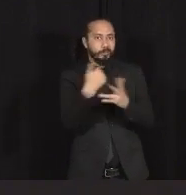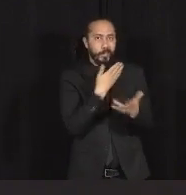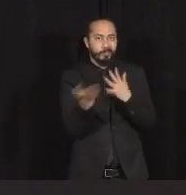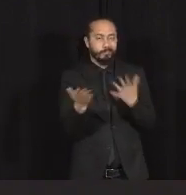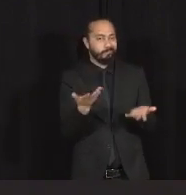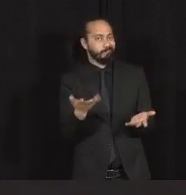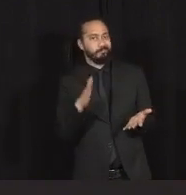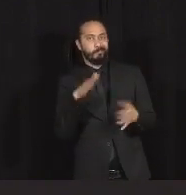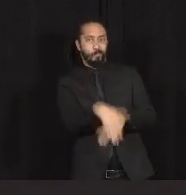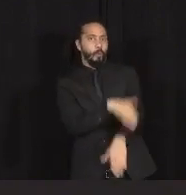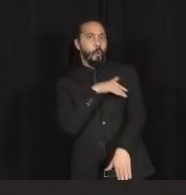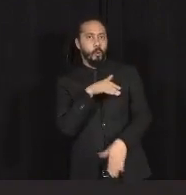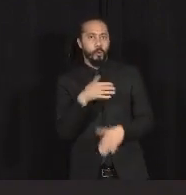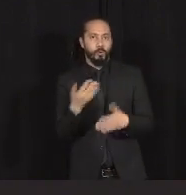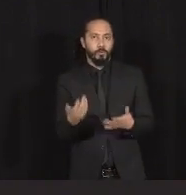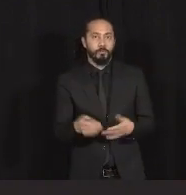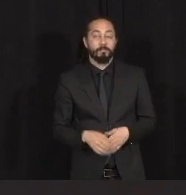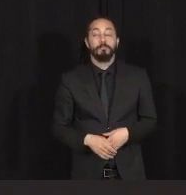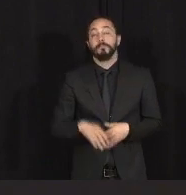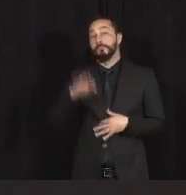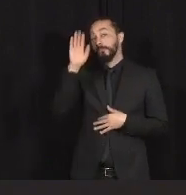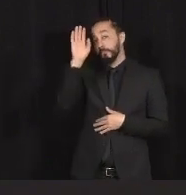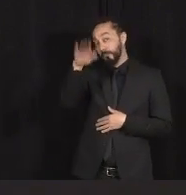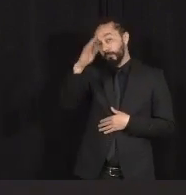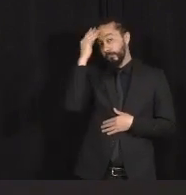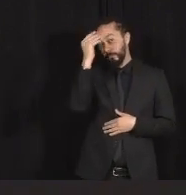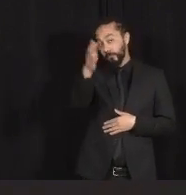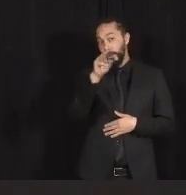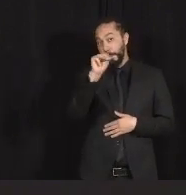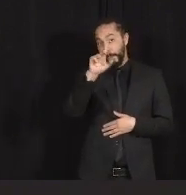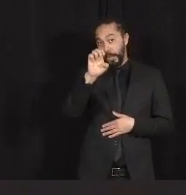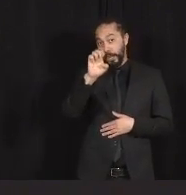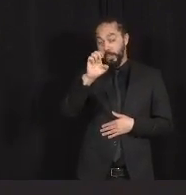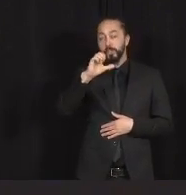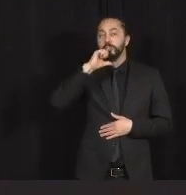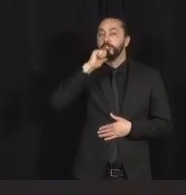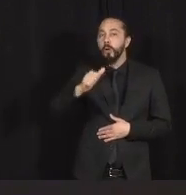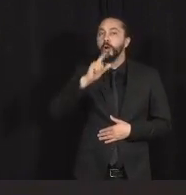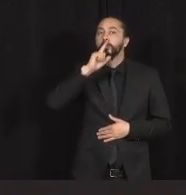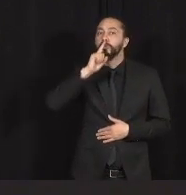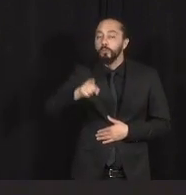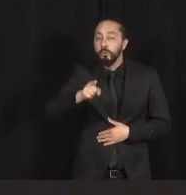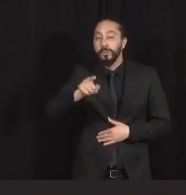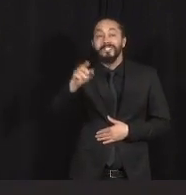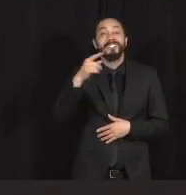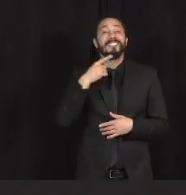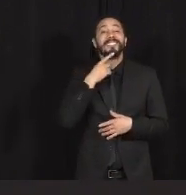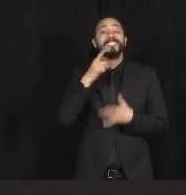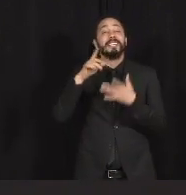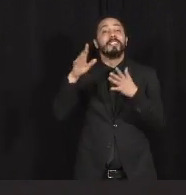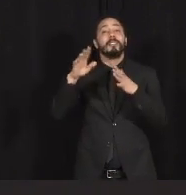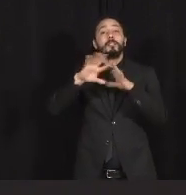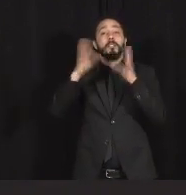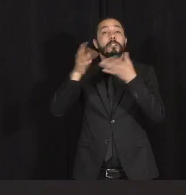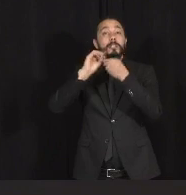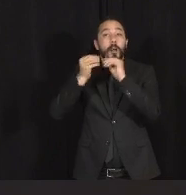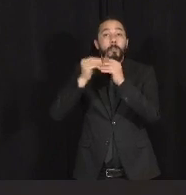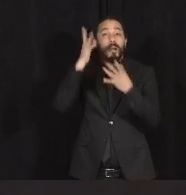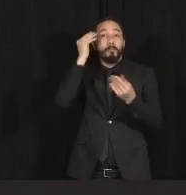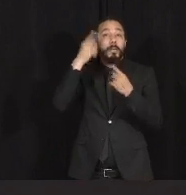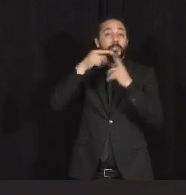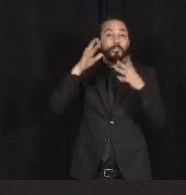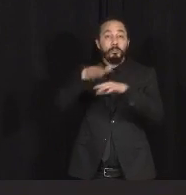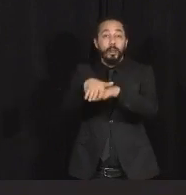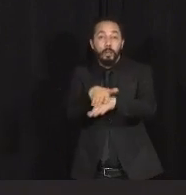not true that the projections in terms of mortality were at all delayed.